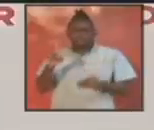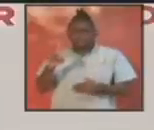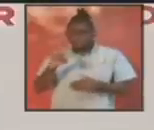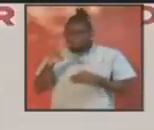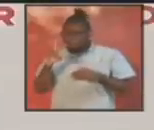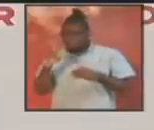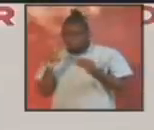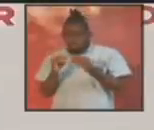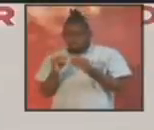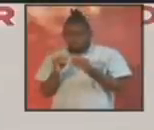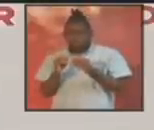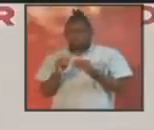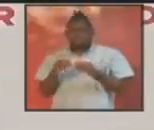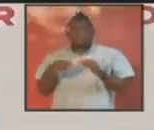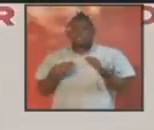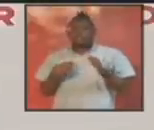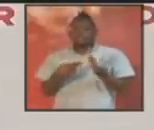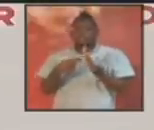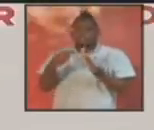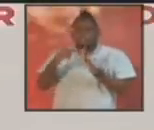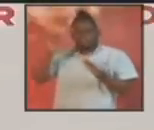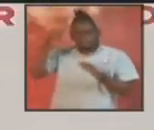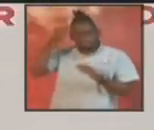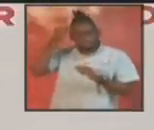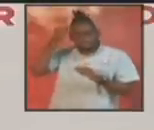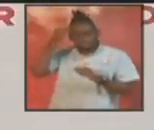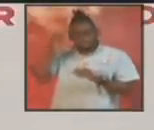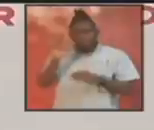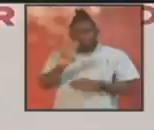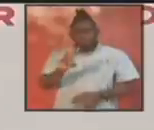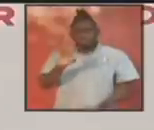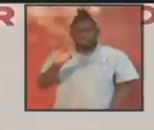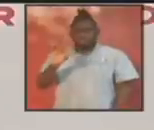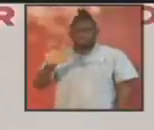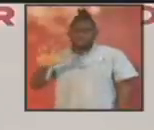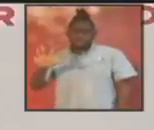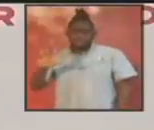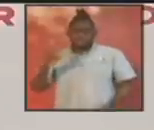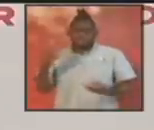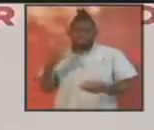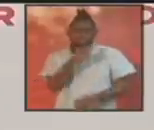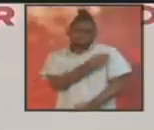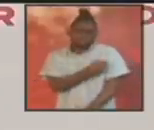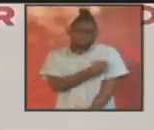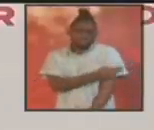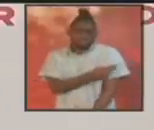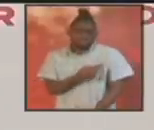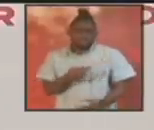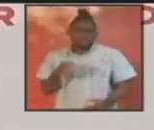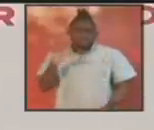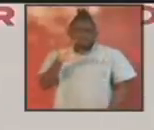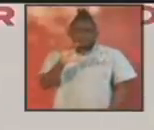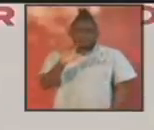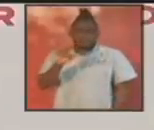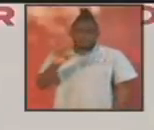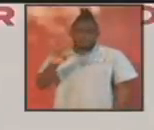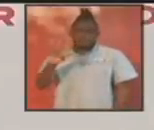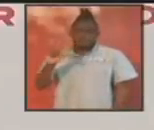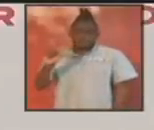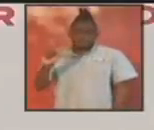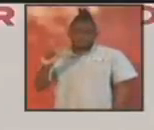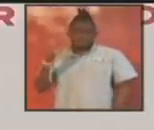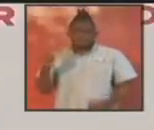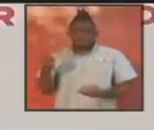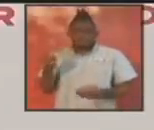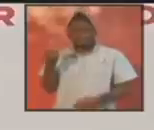quarantine are 295. With regards to our hospital, we have at the Hoover Hospital and Multi-Training Facility 12